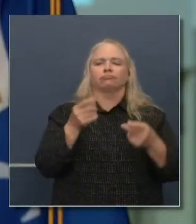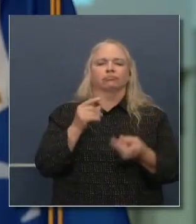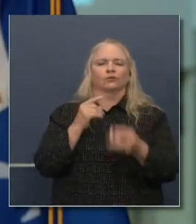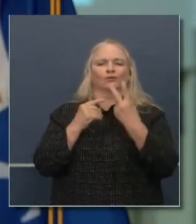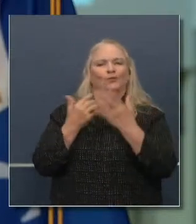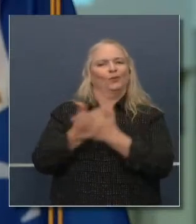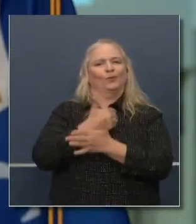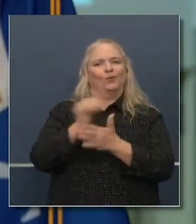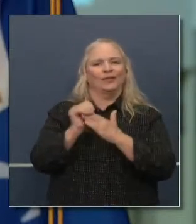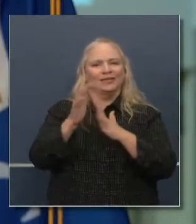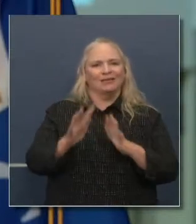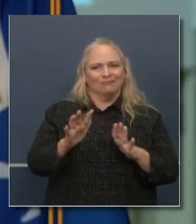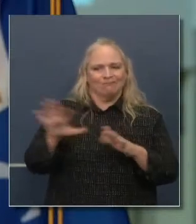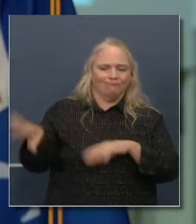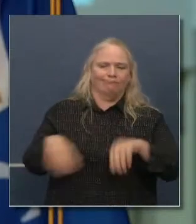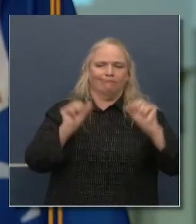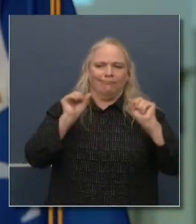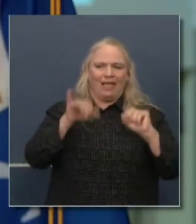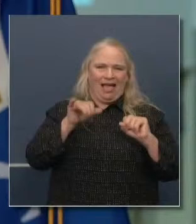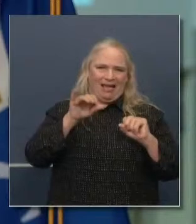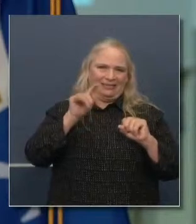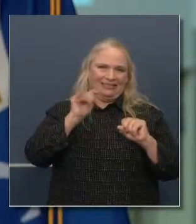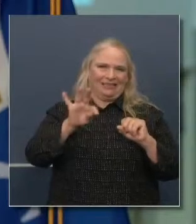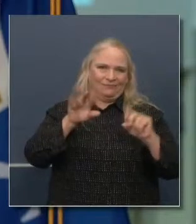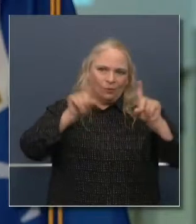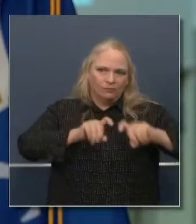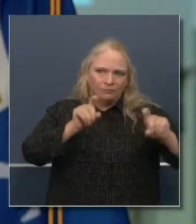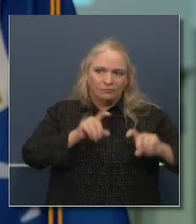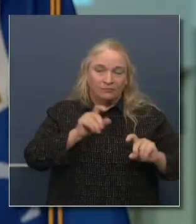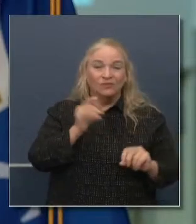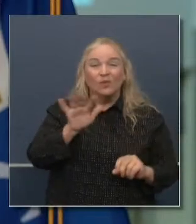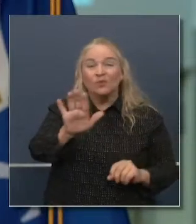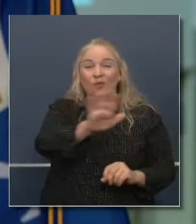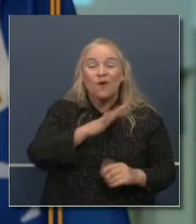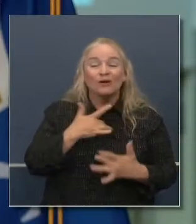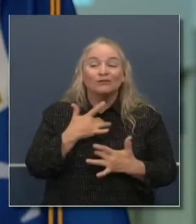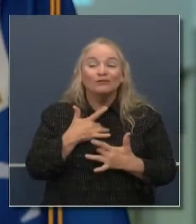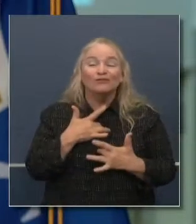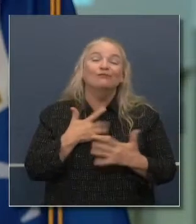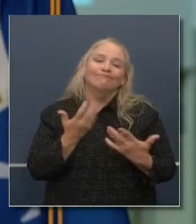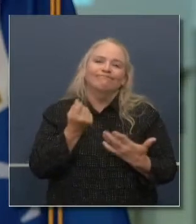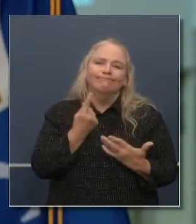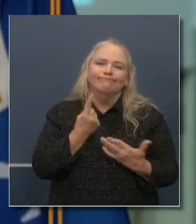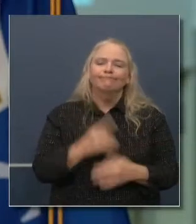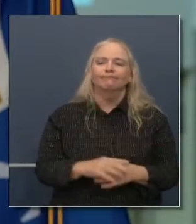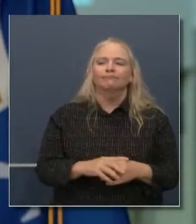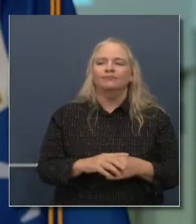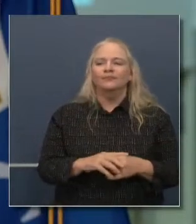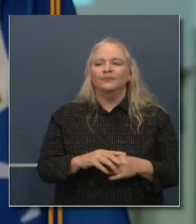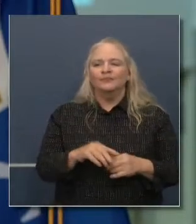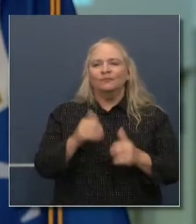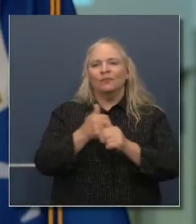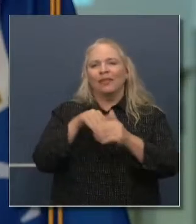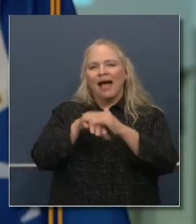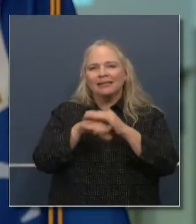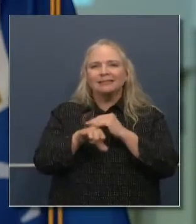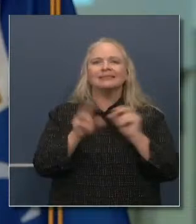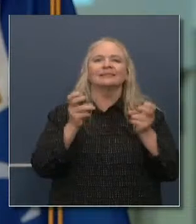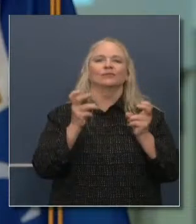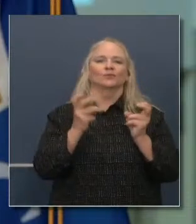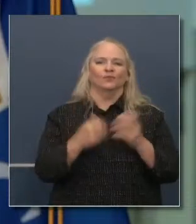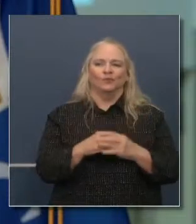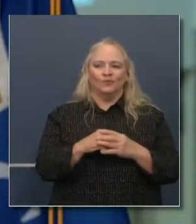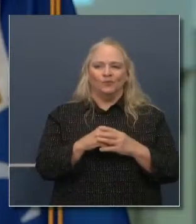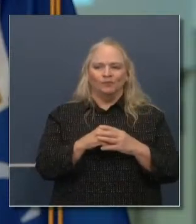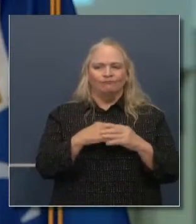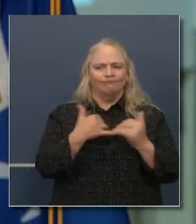and addressing exactly the concern that you're bringing up as it relates to access issues that remain